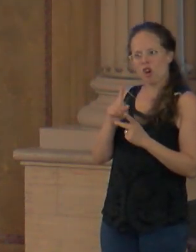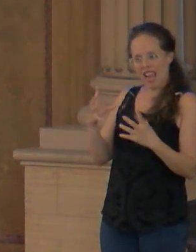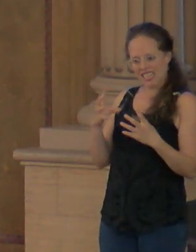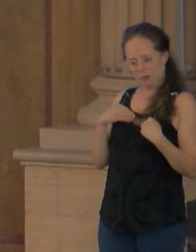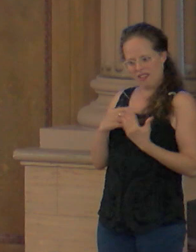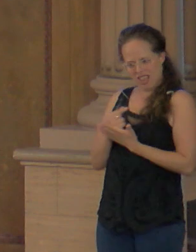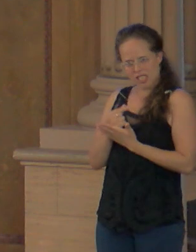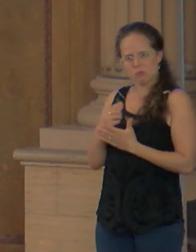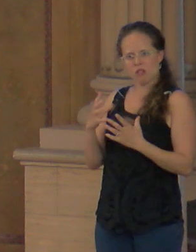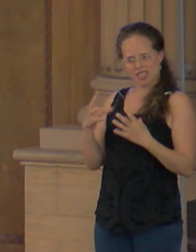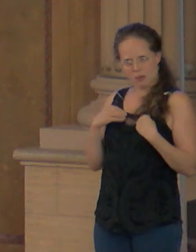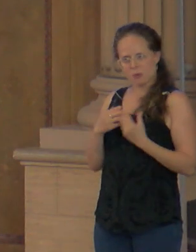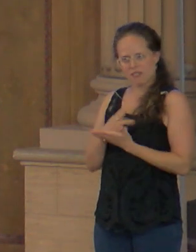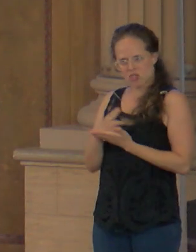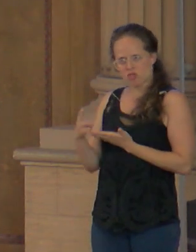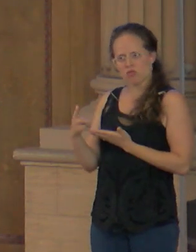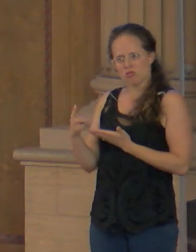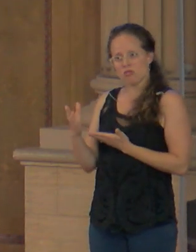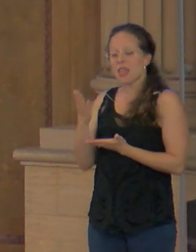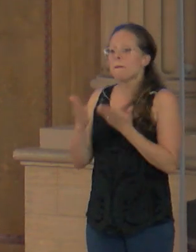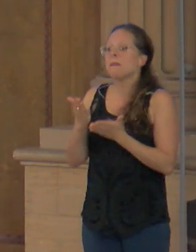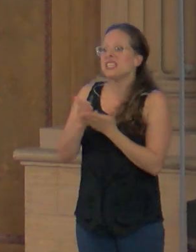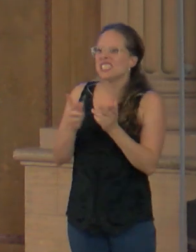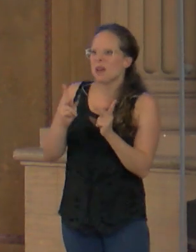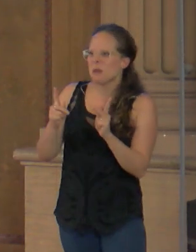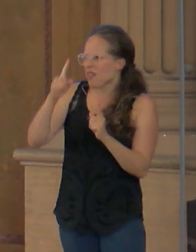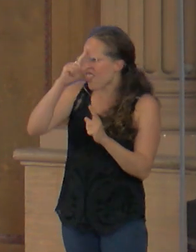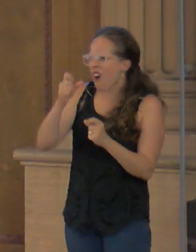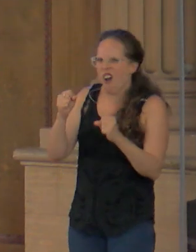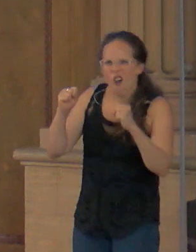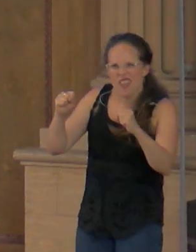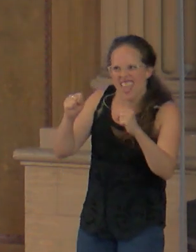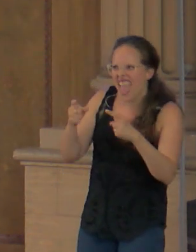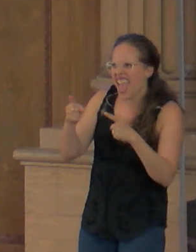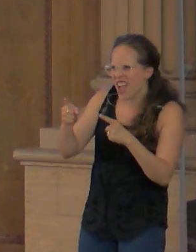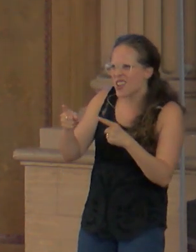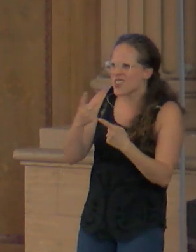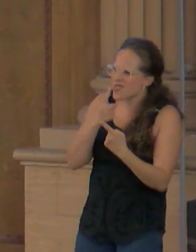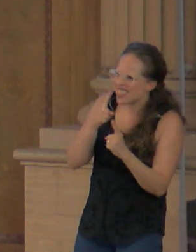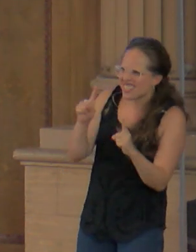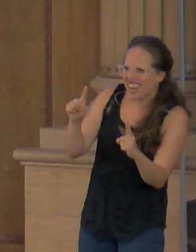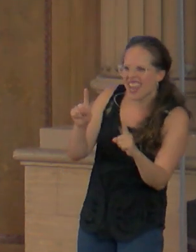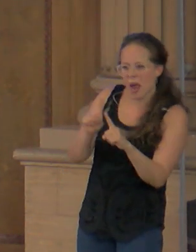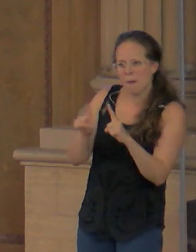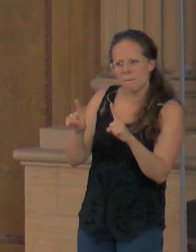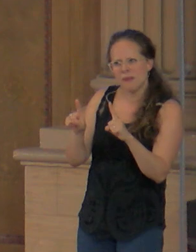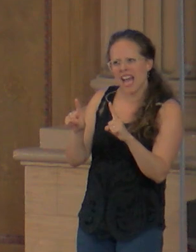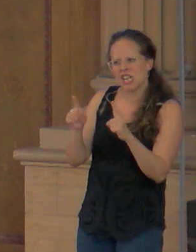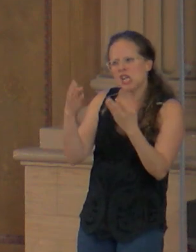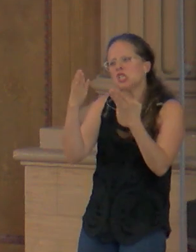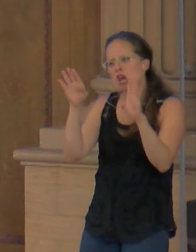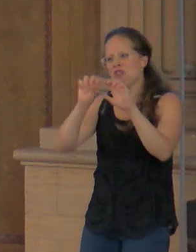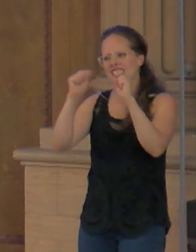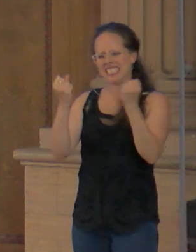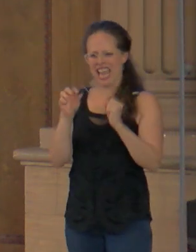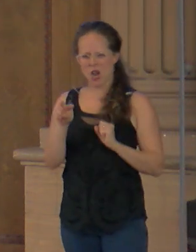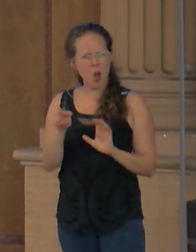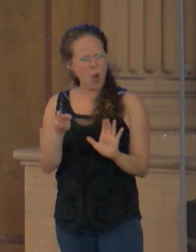well brag to some unjust friends who will cheer them on, but still, at least for now, society as a whole would frown upon